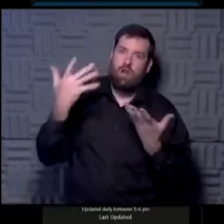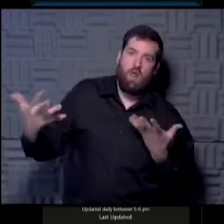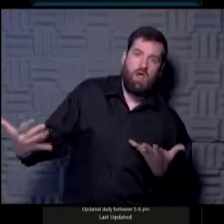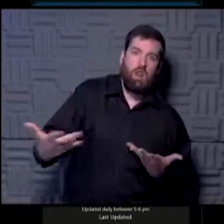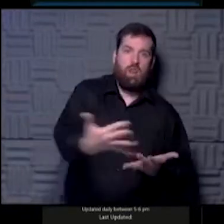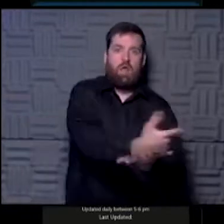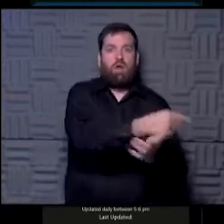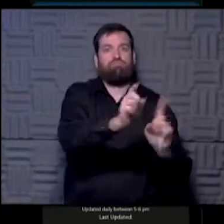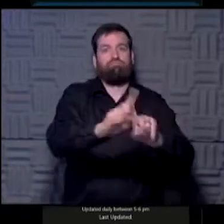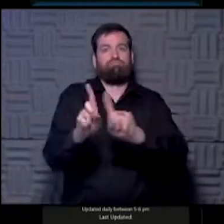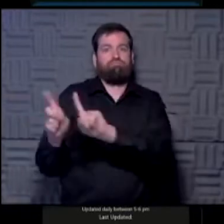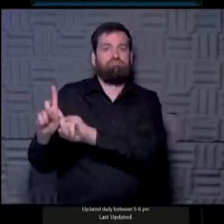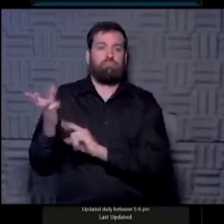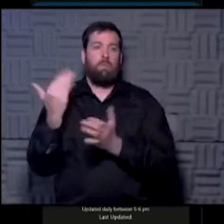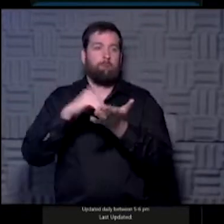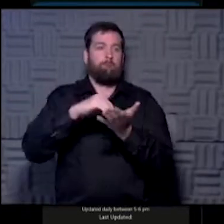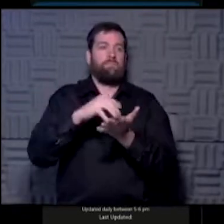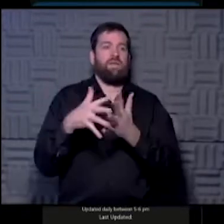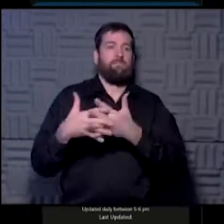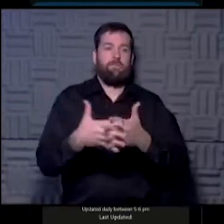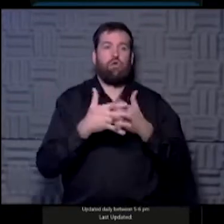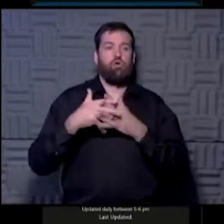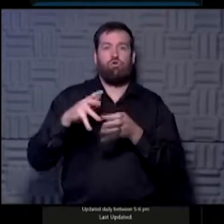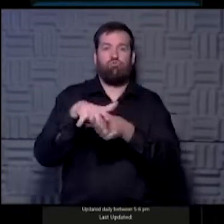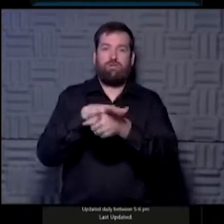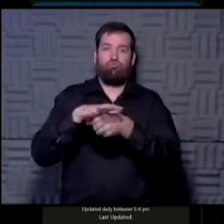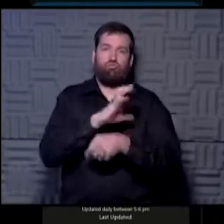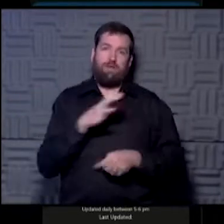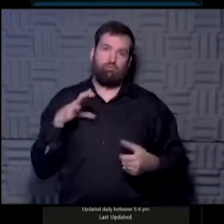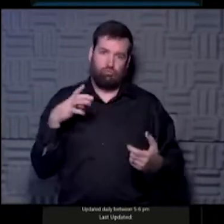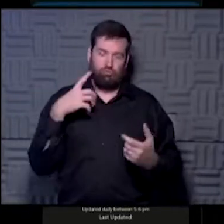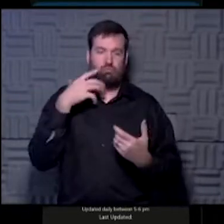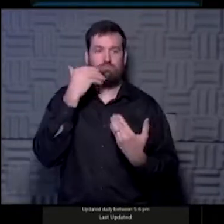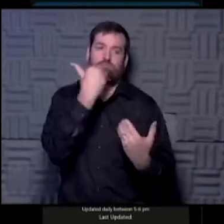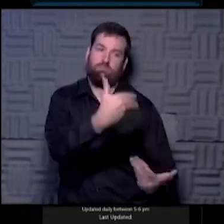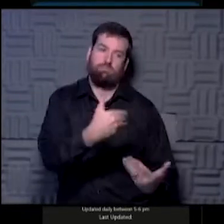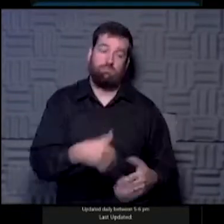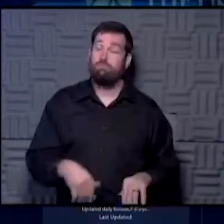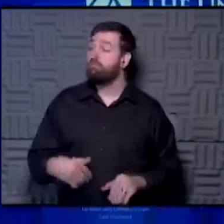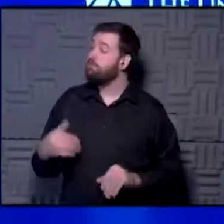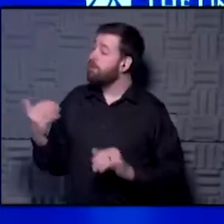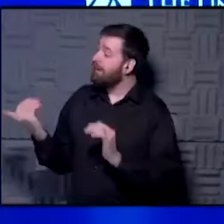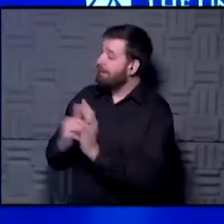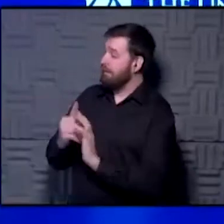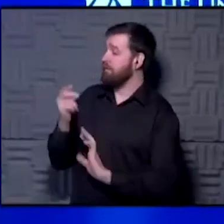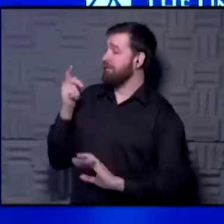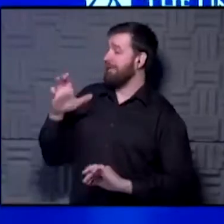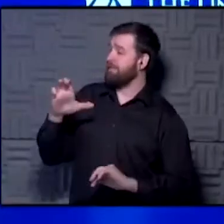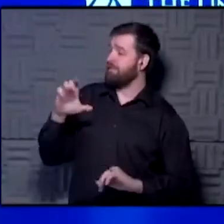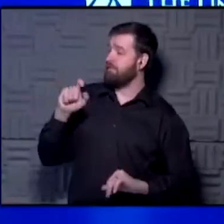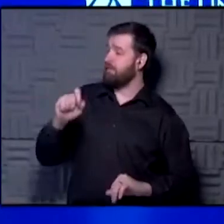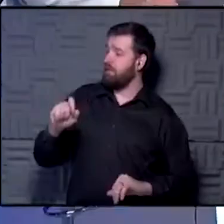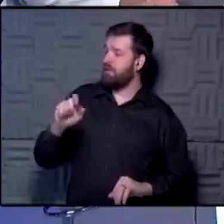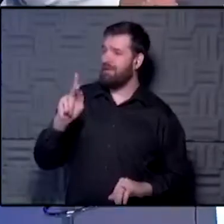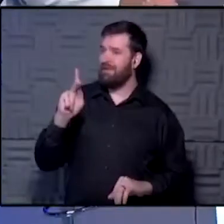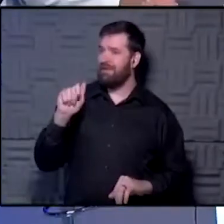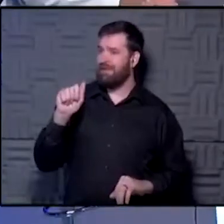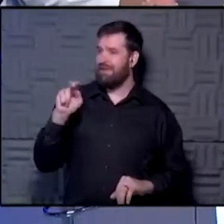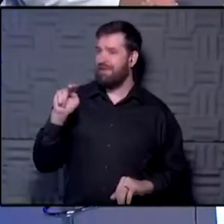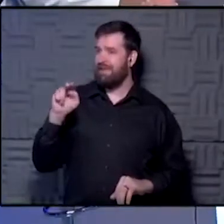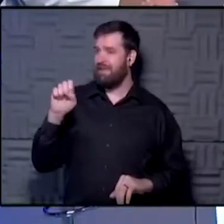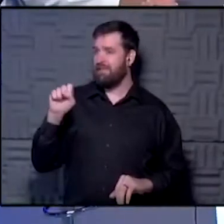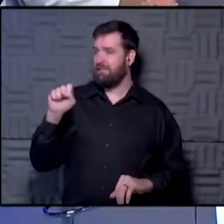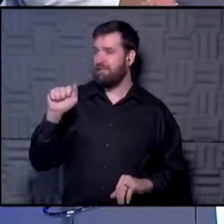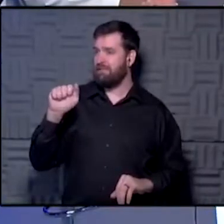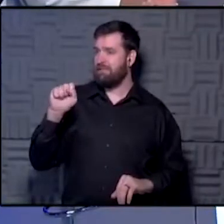the Mid-America Regional Council for doing that. So. And again, I think kansascity.com, the Kansas City Star, also has